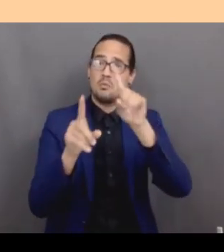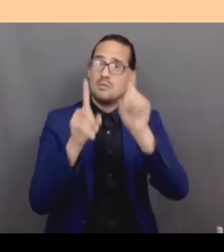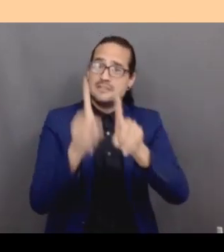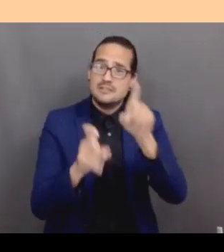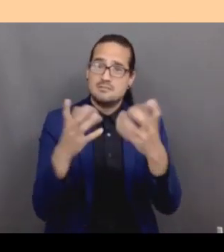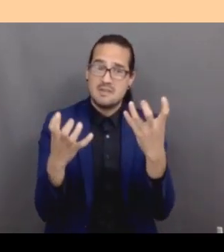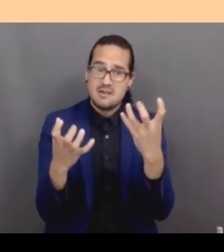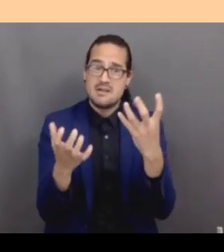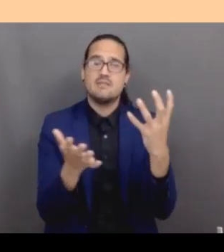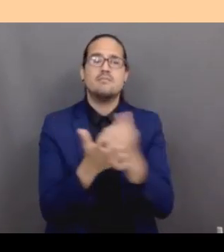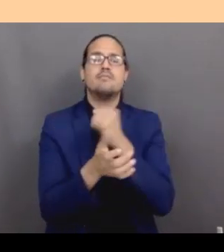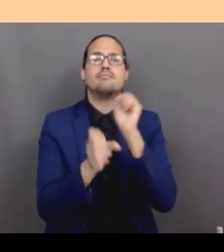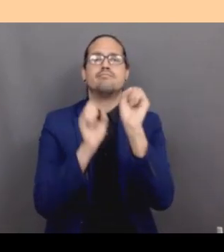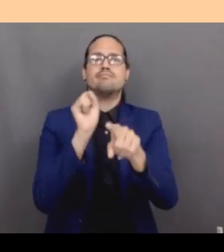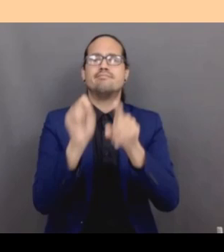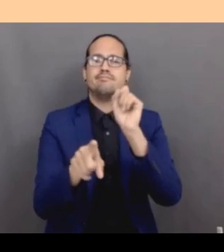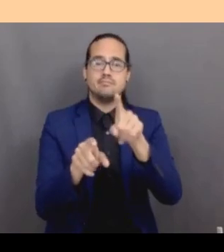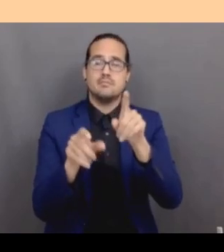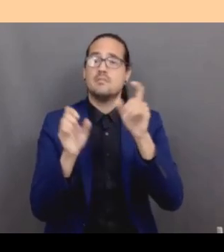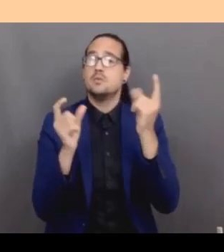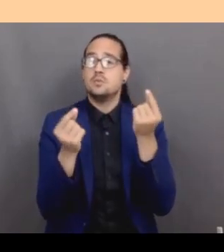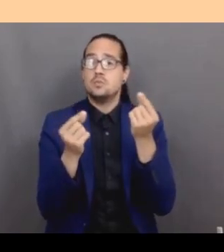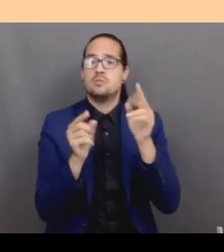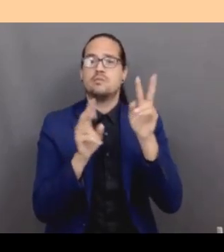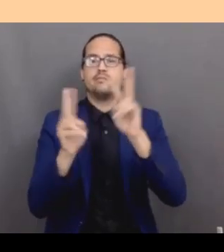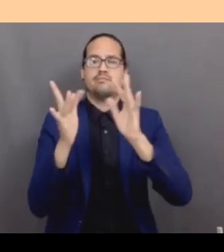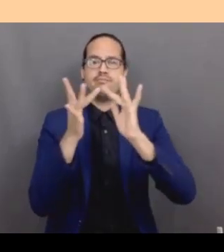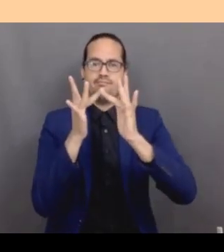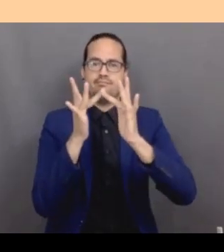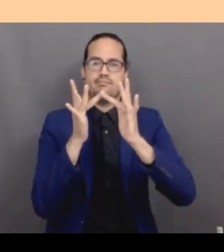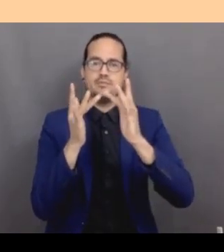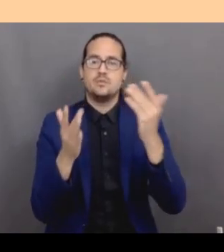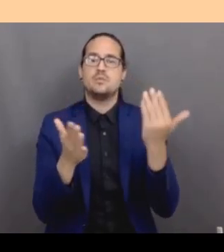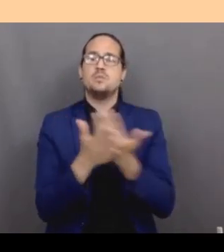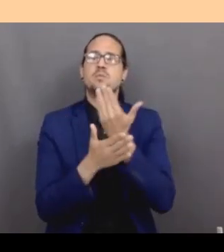May 4th, you can access all of that information online at